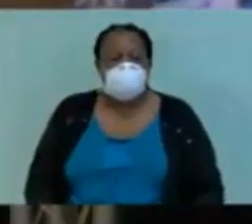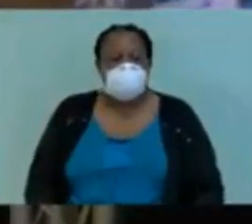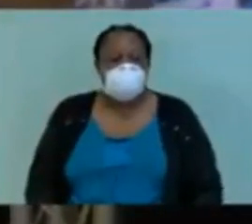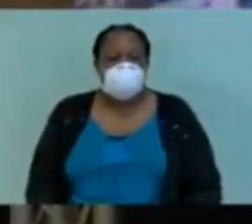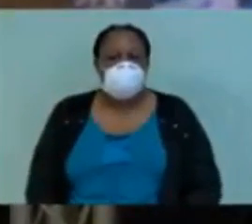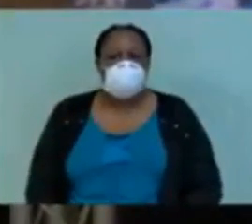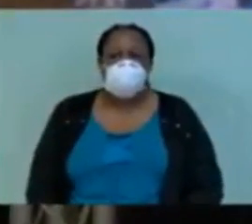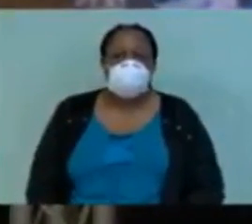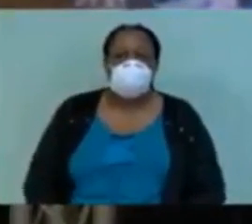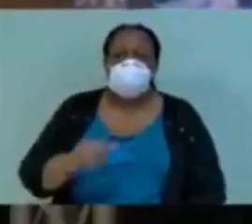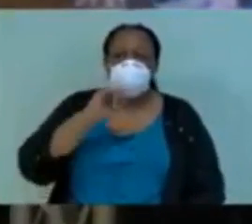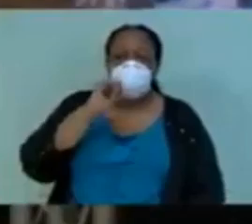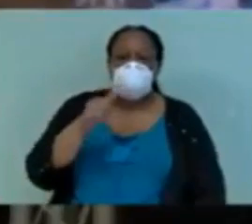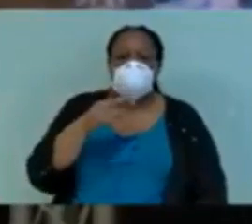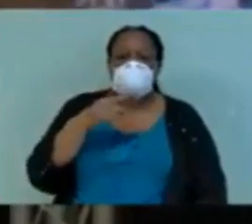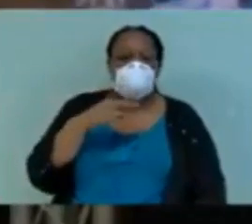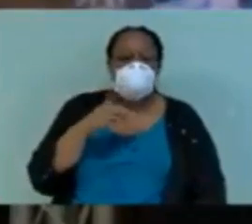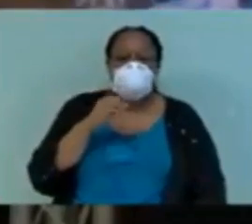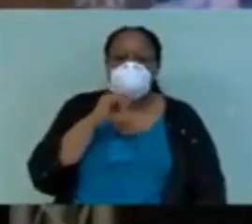before this pandemic.